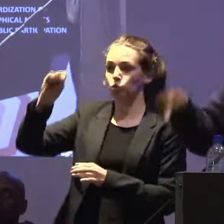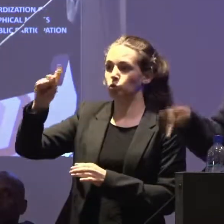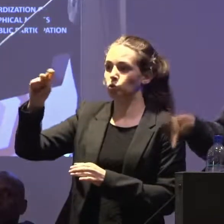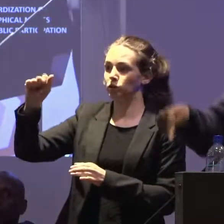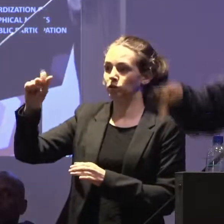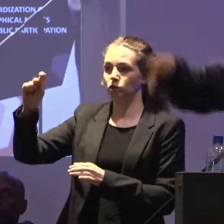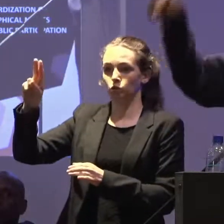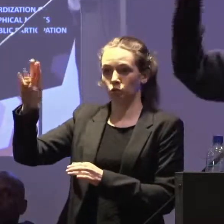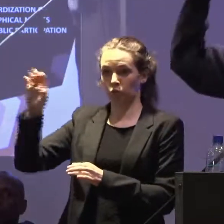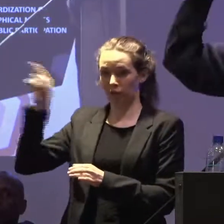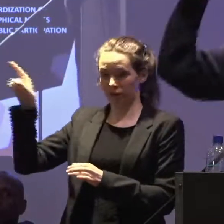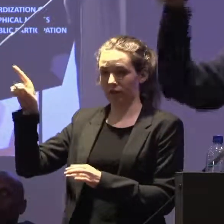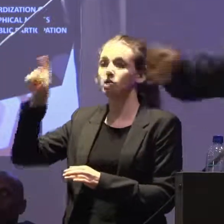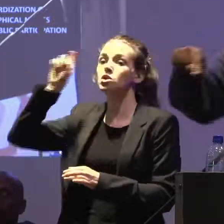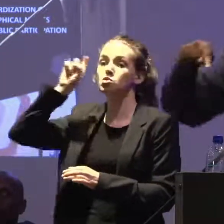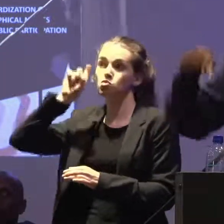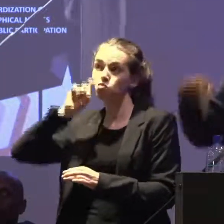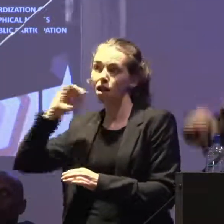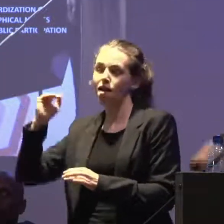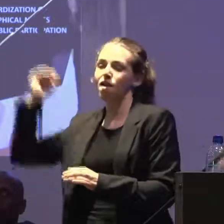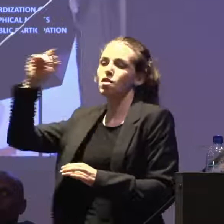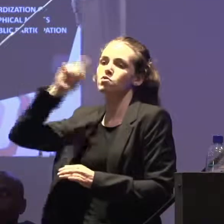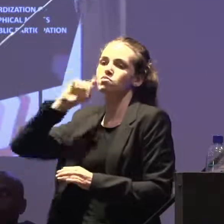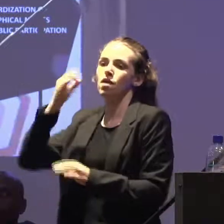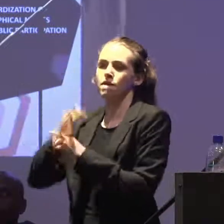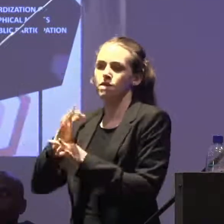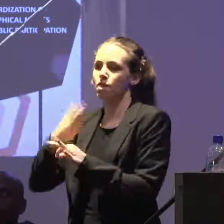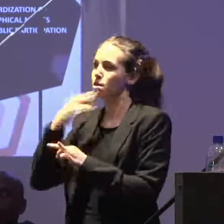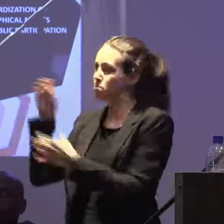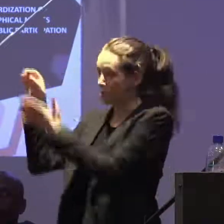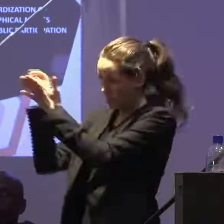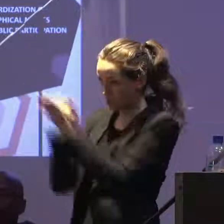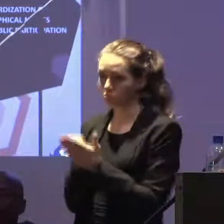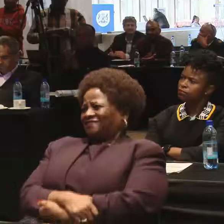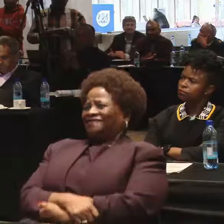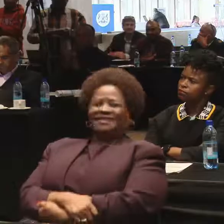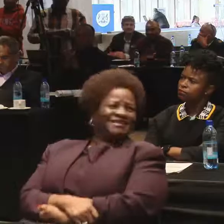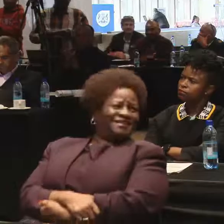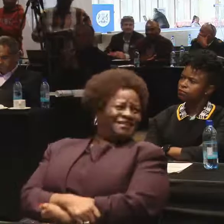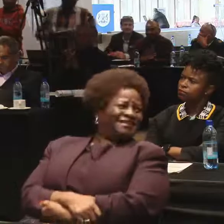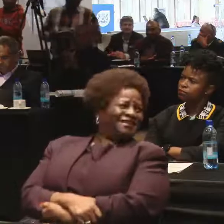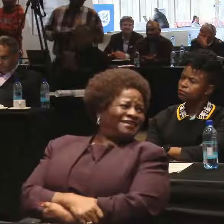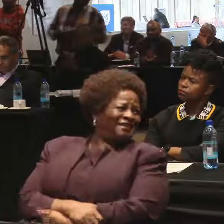in the same space so that they can conclude the dialogue.